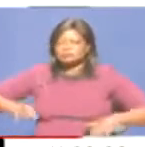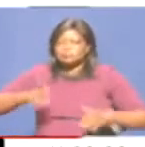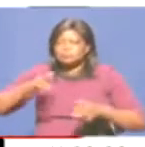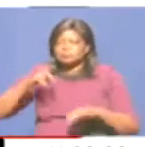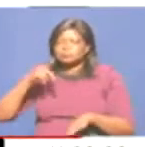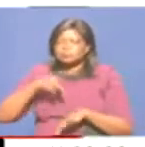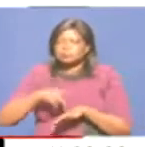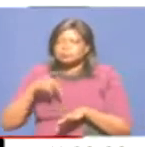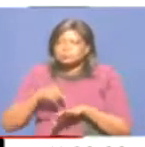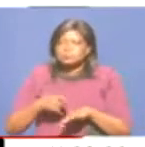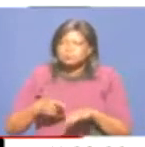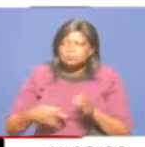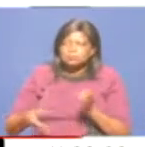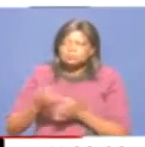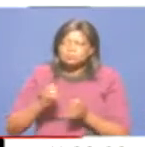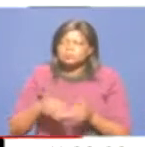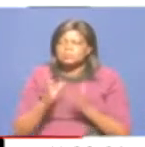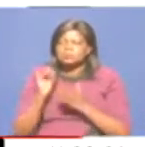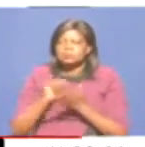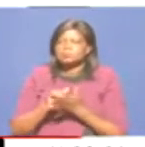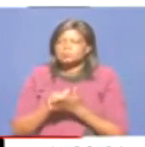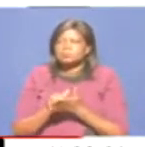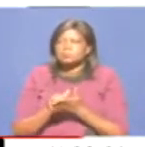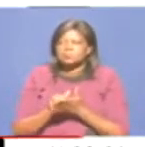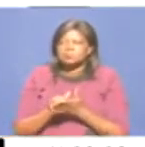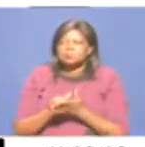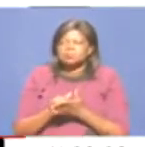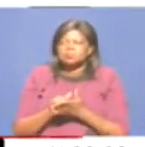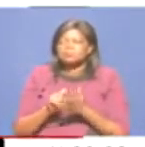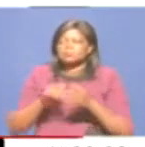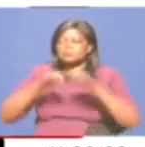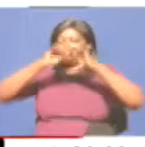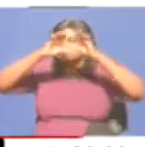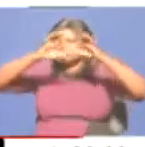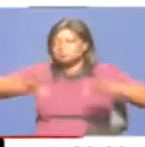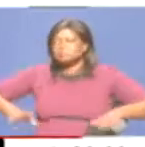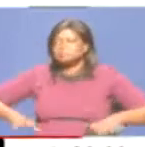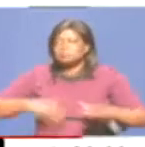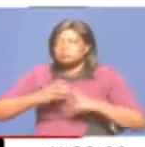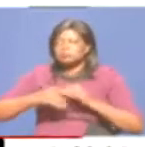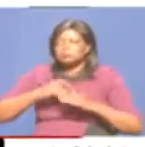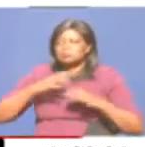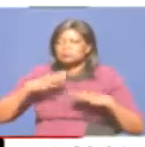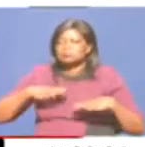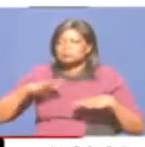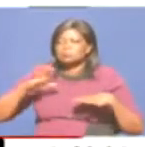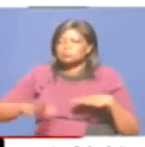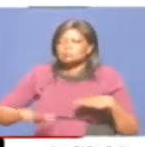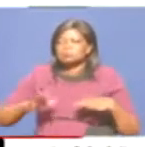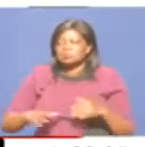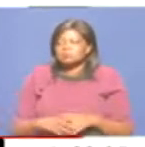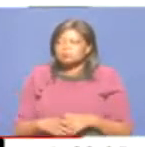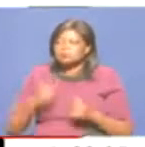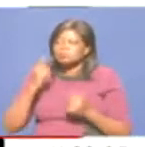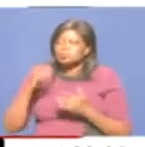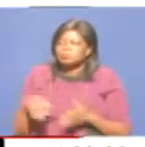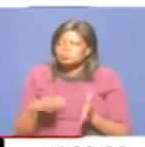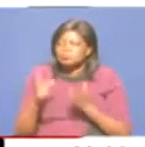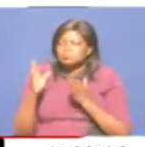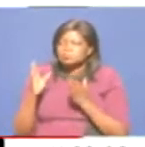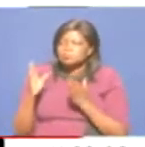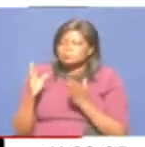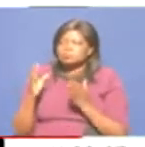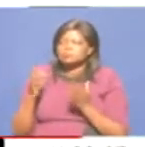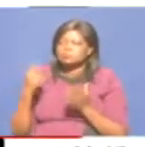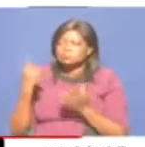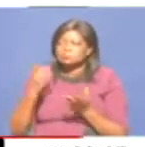and economic model that reaches to the very bottom. And that's why I have been saying that the only way, the only